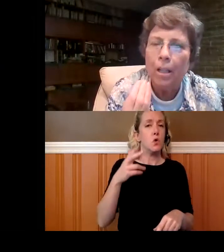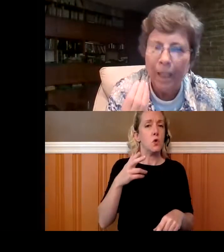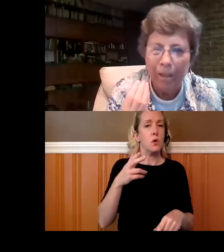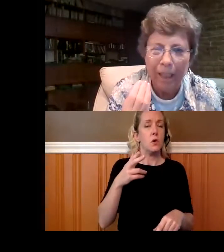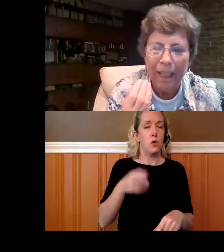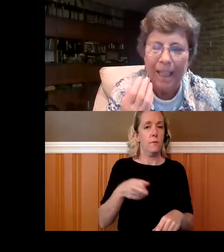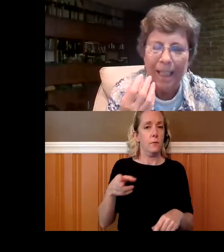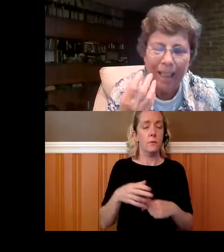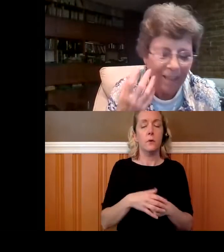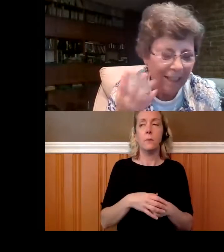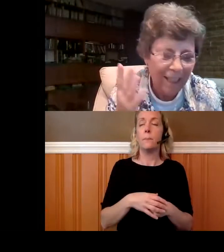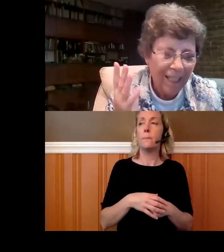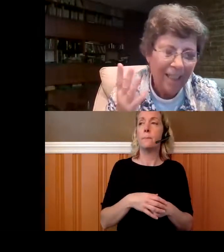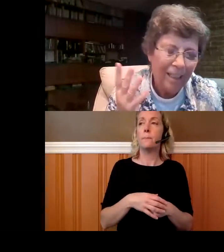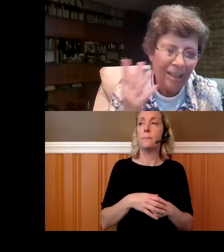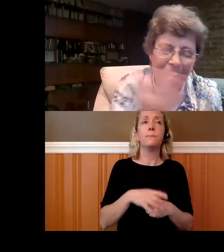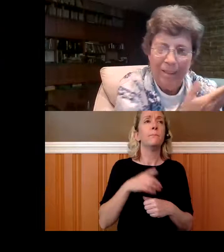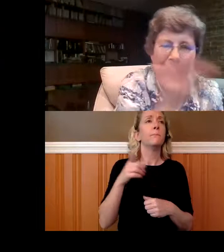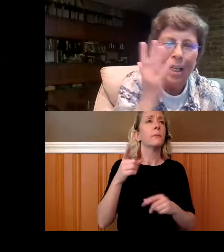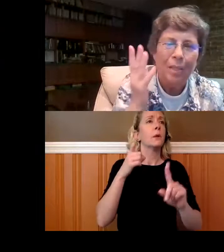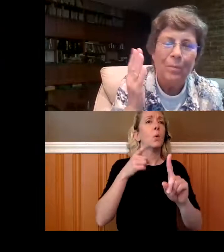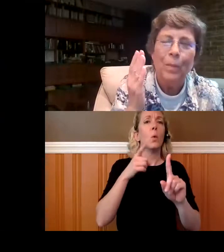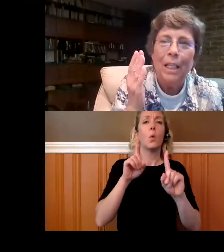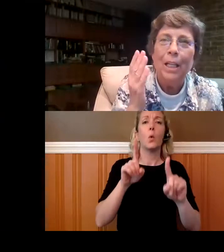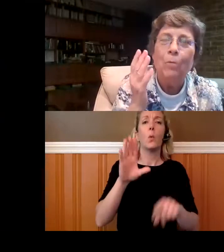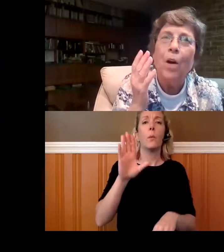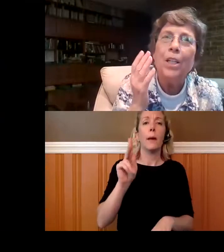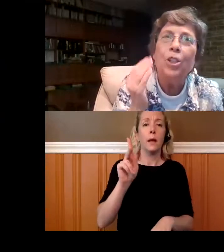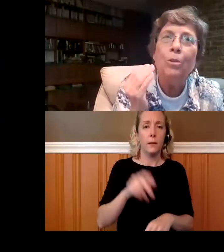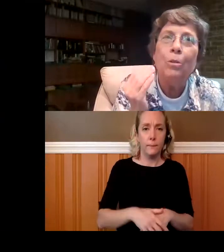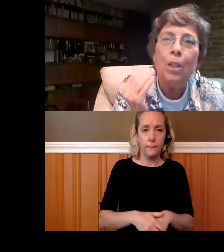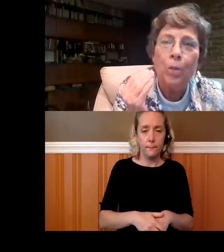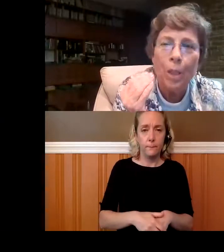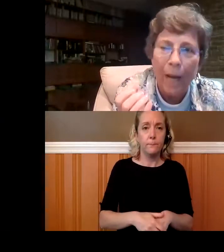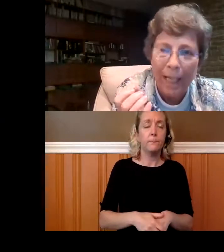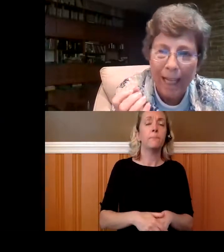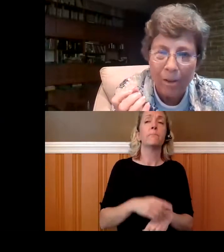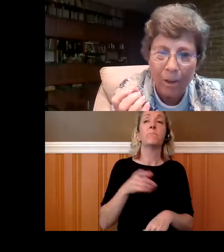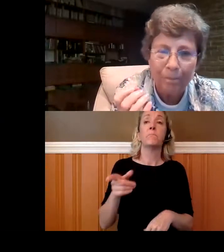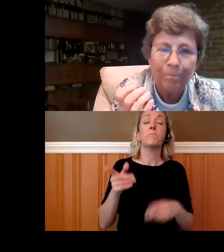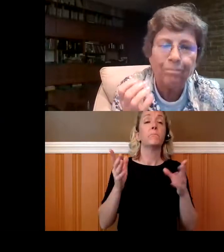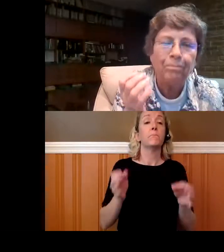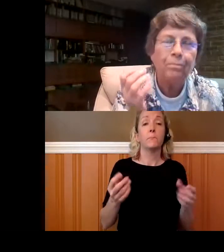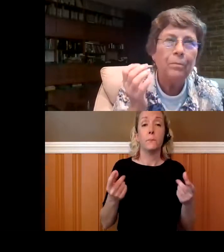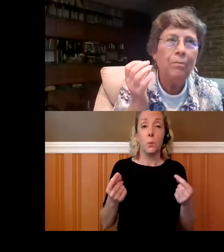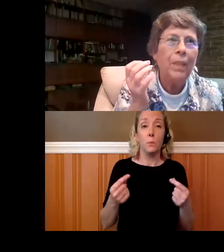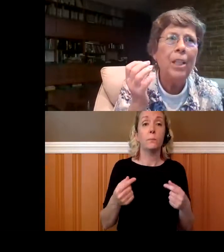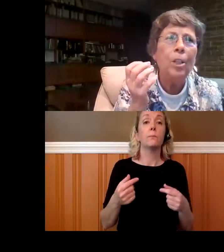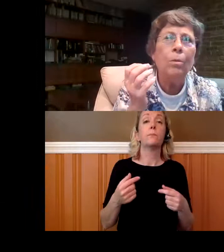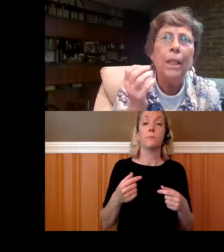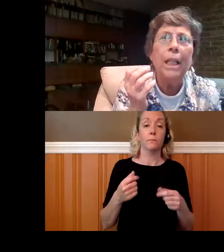but he wanted to go to the bank counter. And so he decided to go in with a